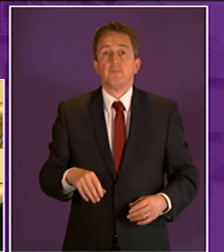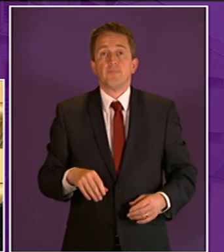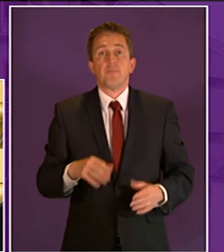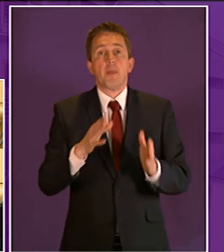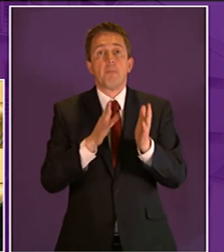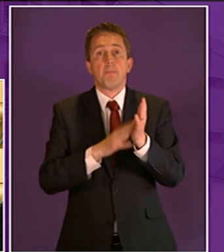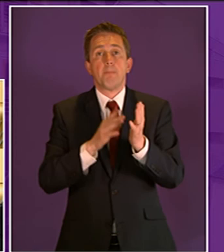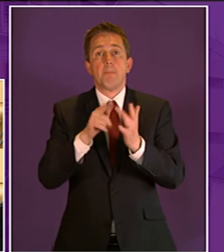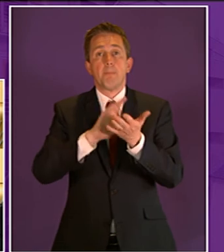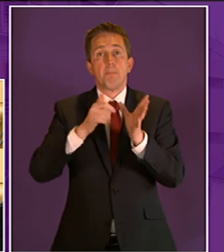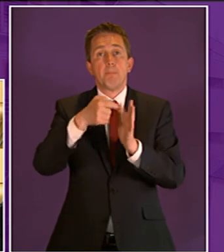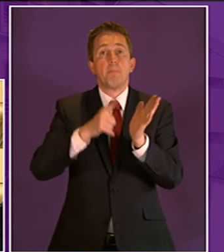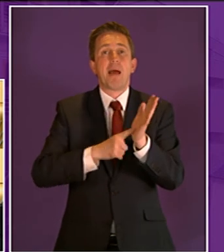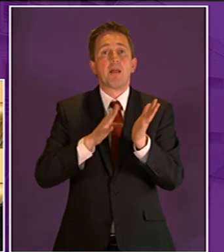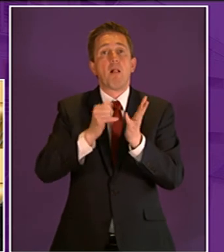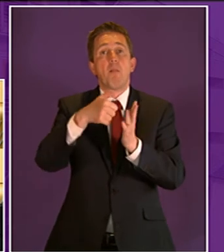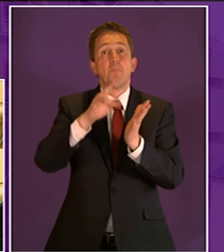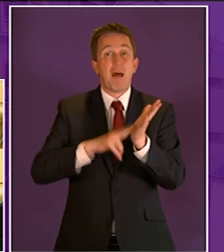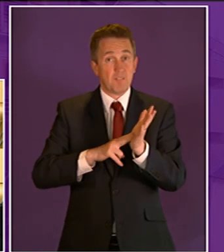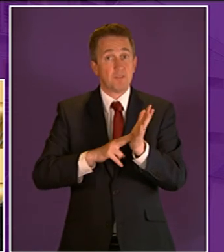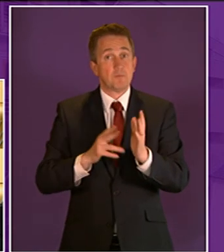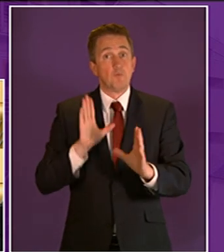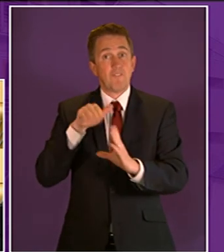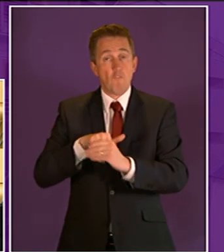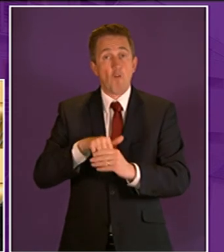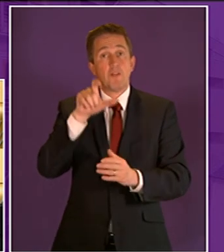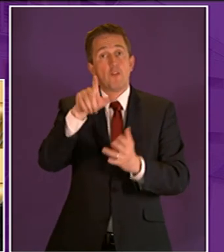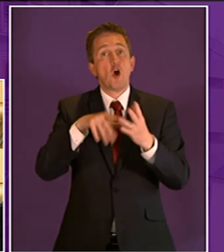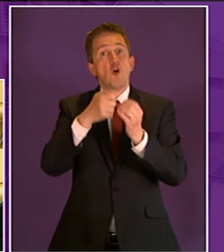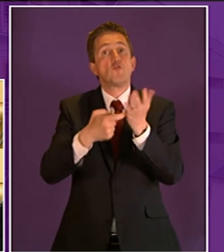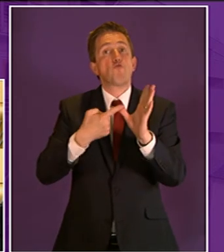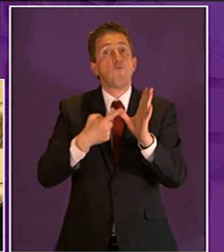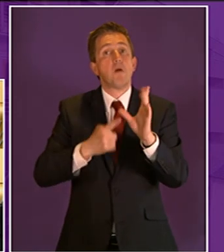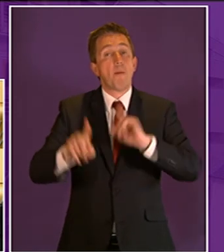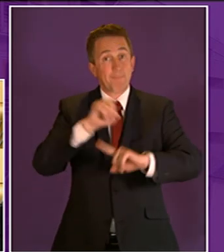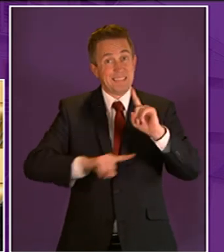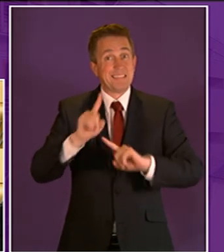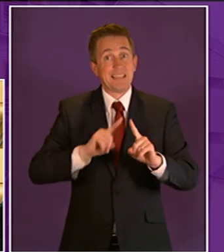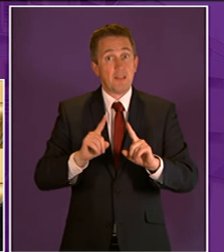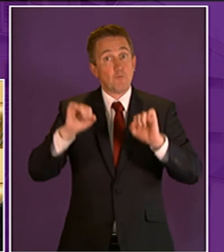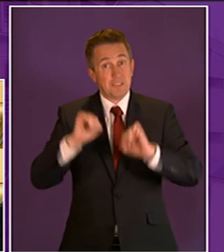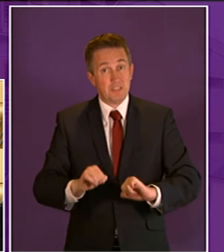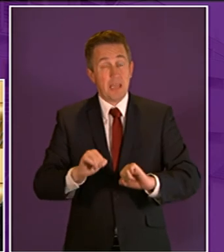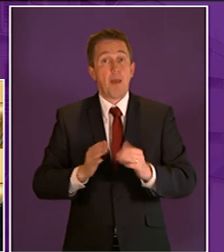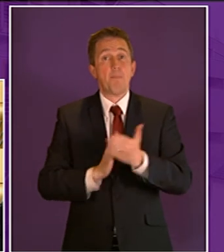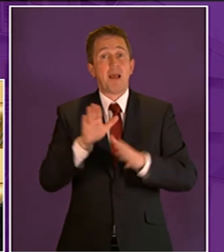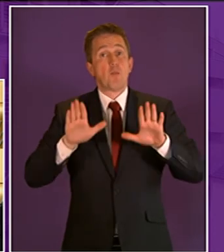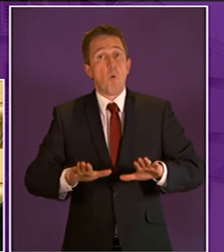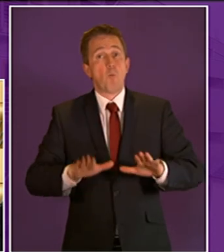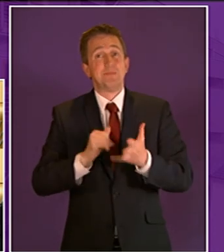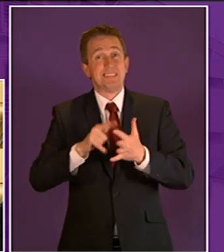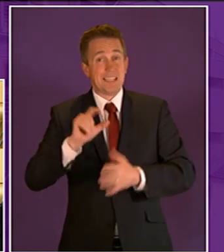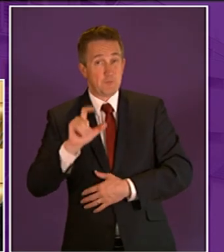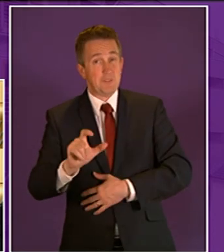Michael Matheson was taking part in the COBRA meeting that was chaired by the Home Secretary. It's